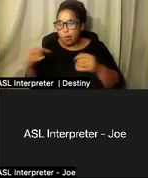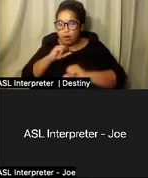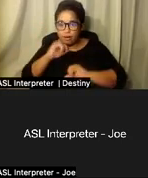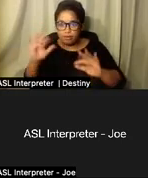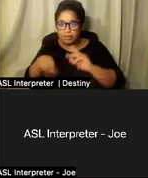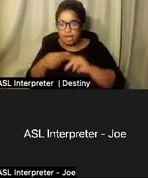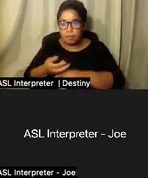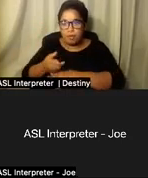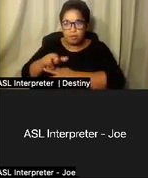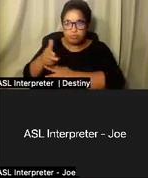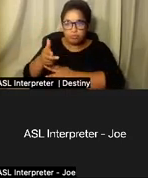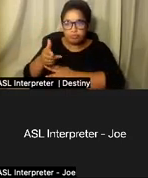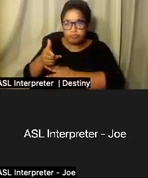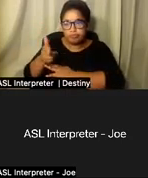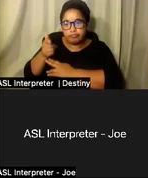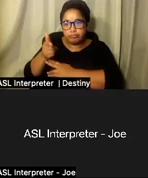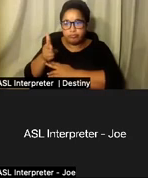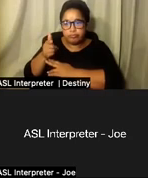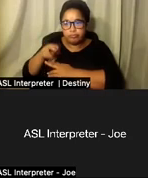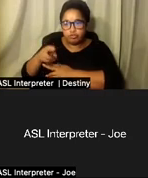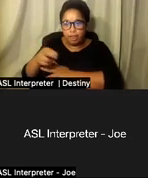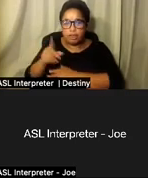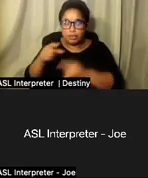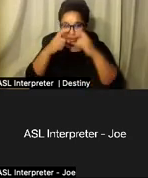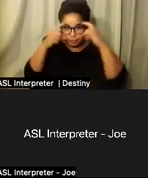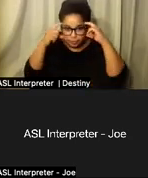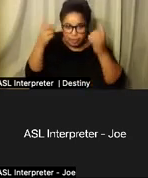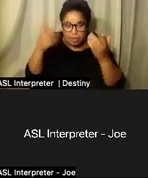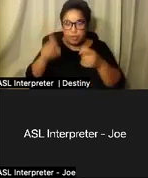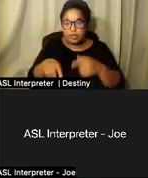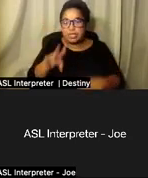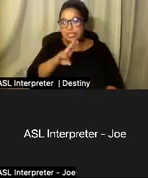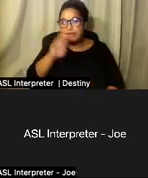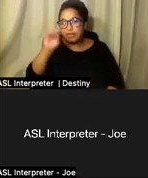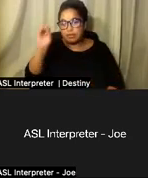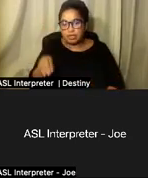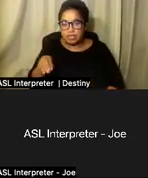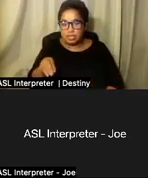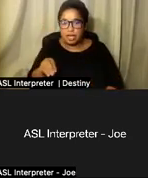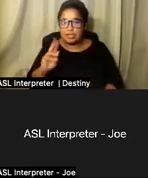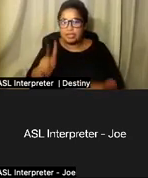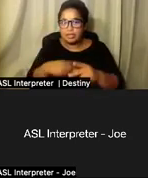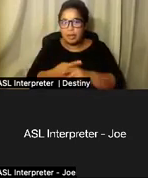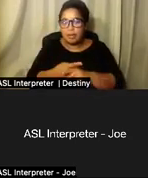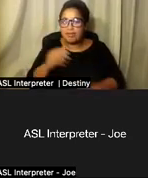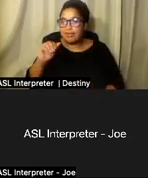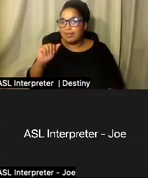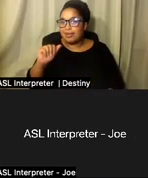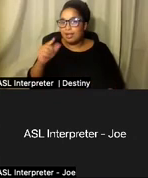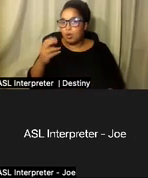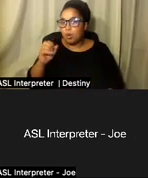left, safety goggles. And you may need some 70% isopropyl alcohol as well. A lot of times that comes